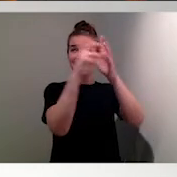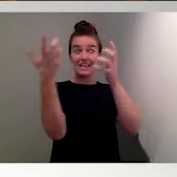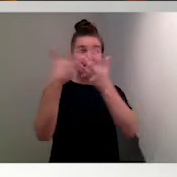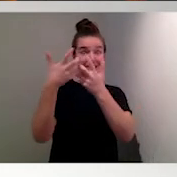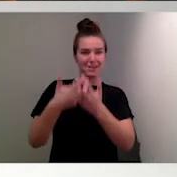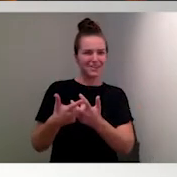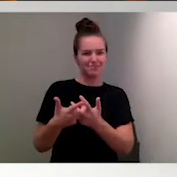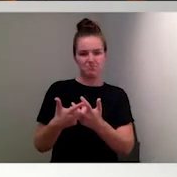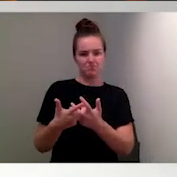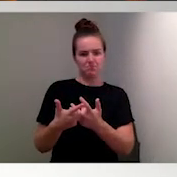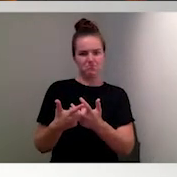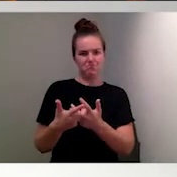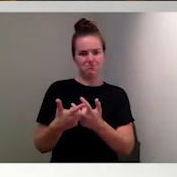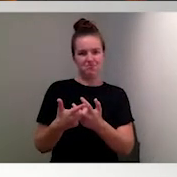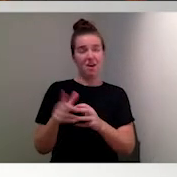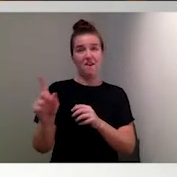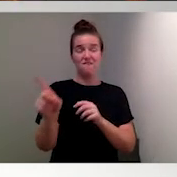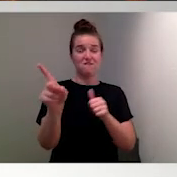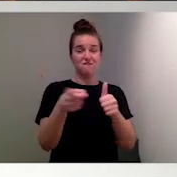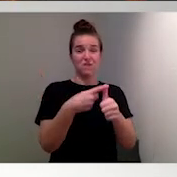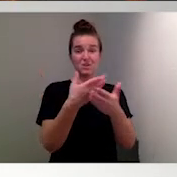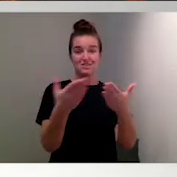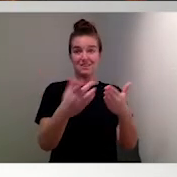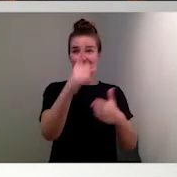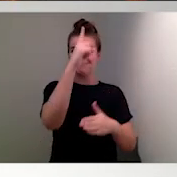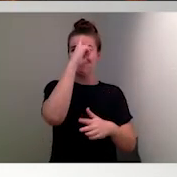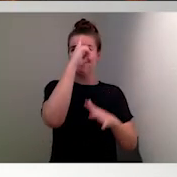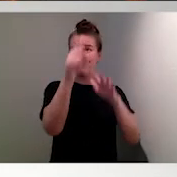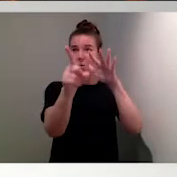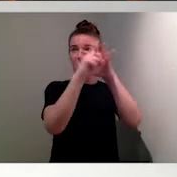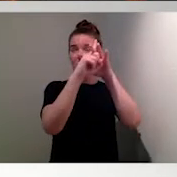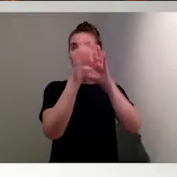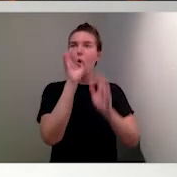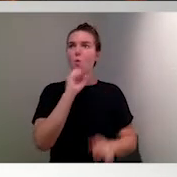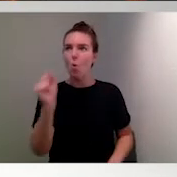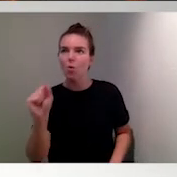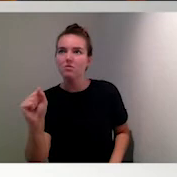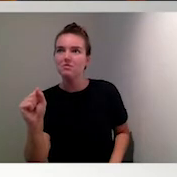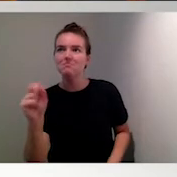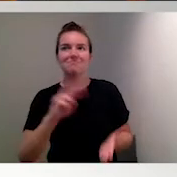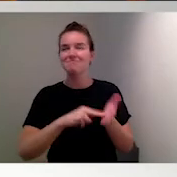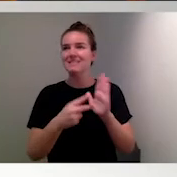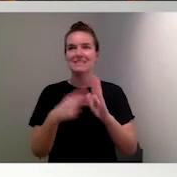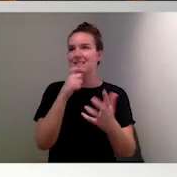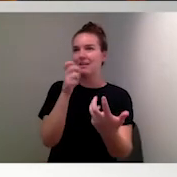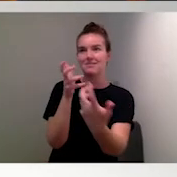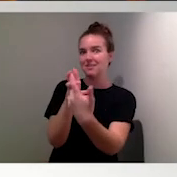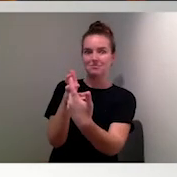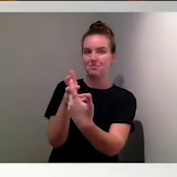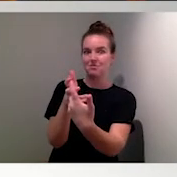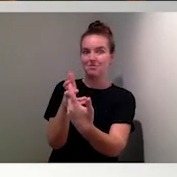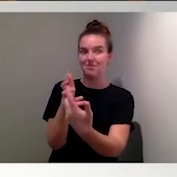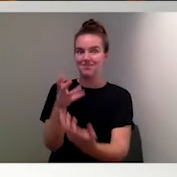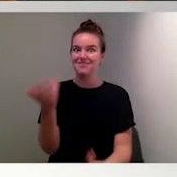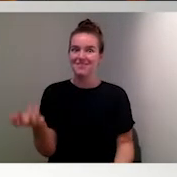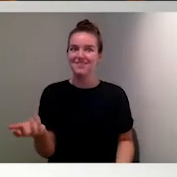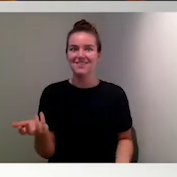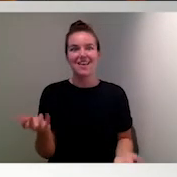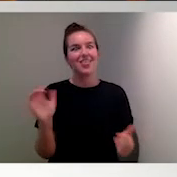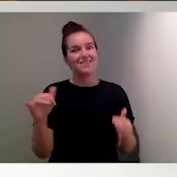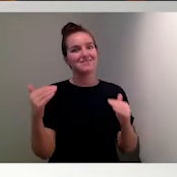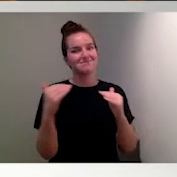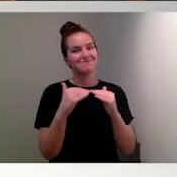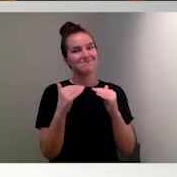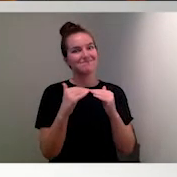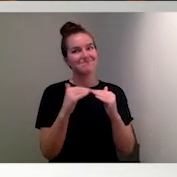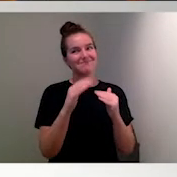old, which means not accessible. Those things are pretty equivalent most of the time. But we can do it. There are things that